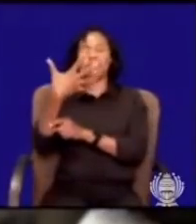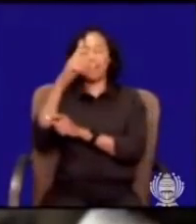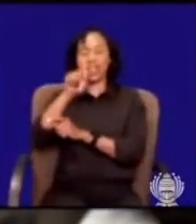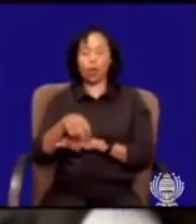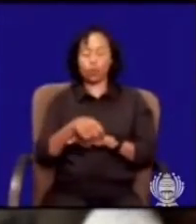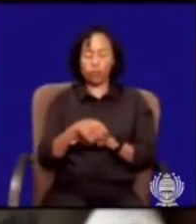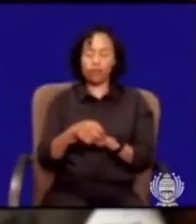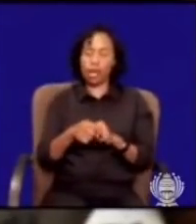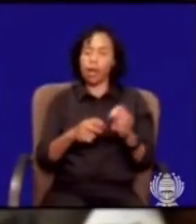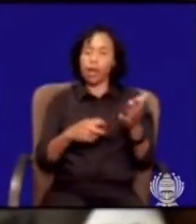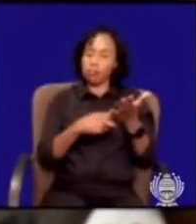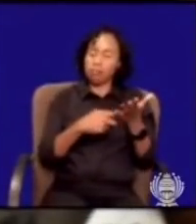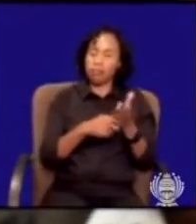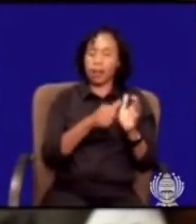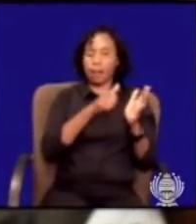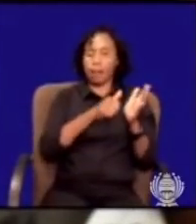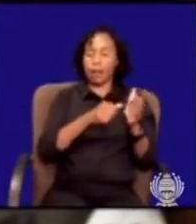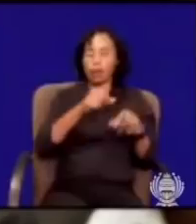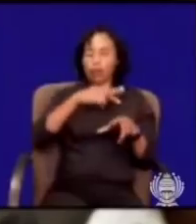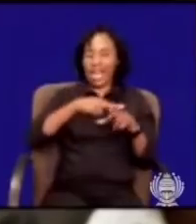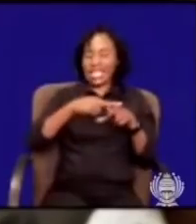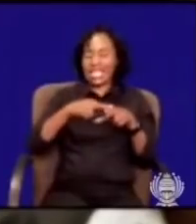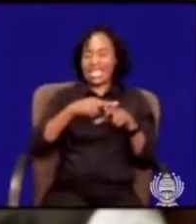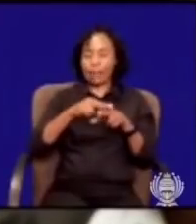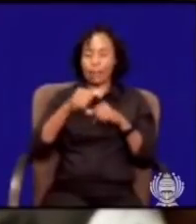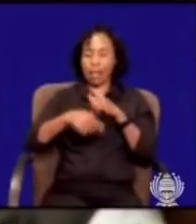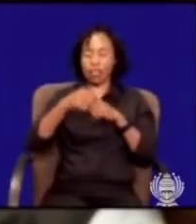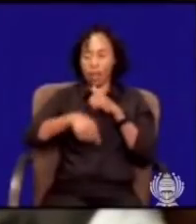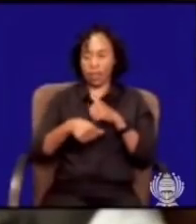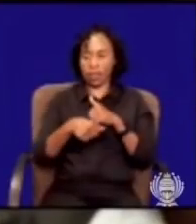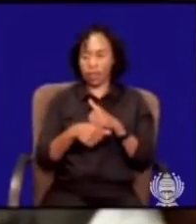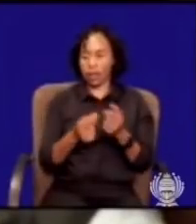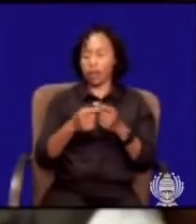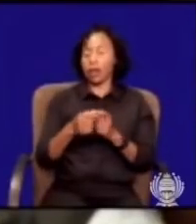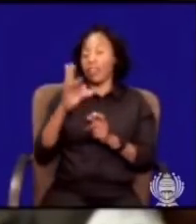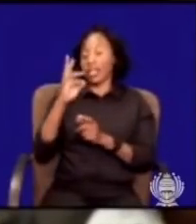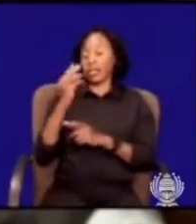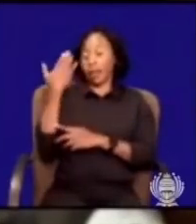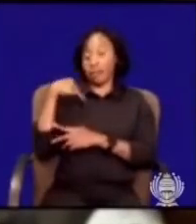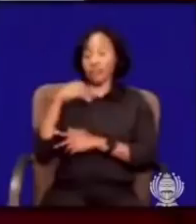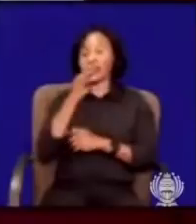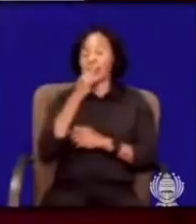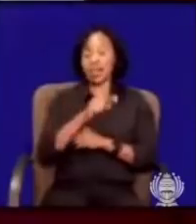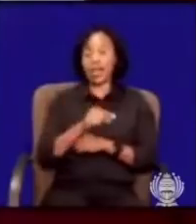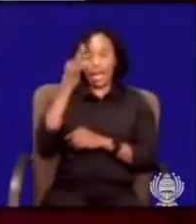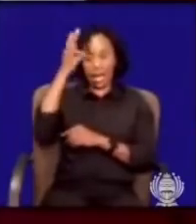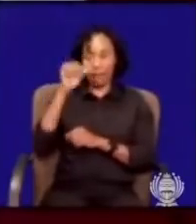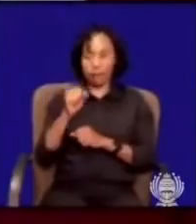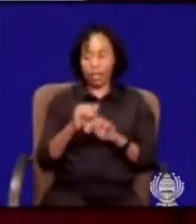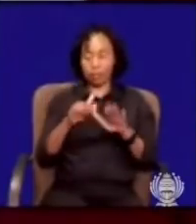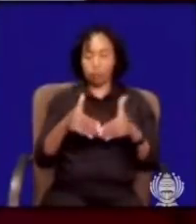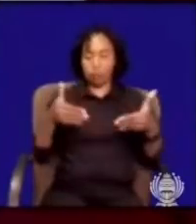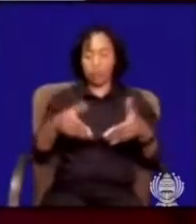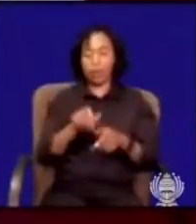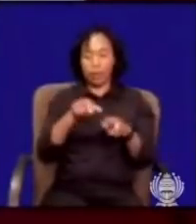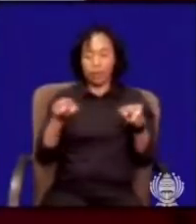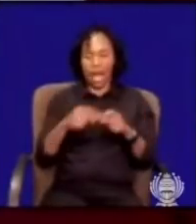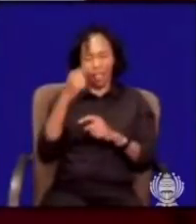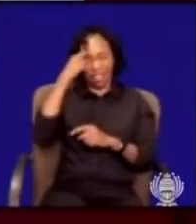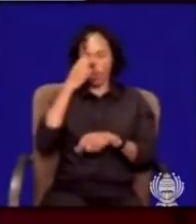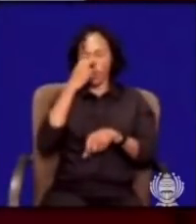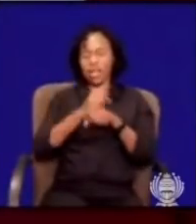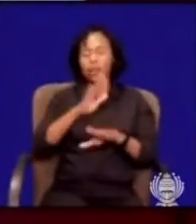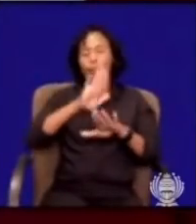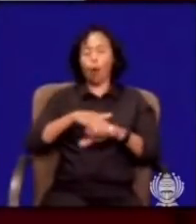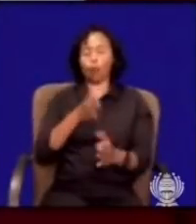Mr. President, on Thursday night you said government was work for the people. Perhaps you should have been more specific.